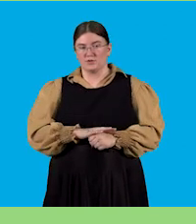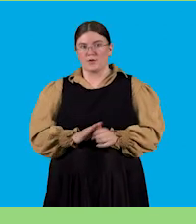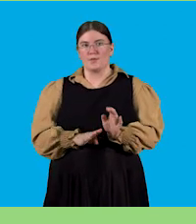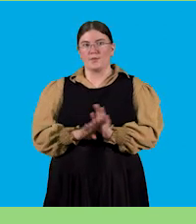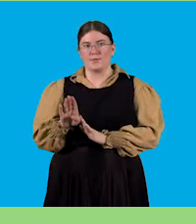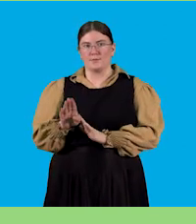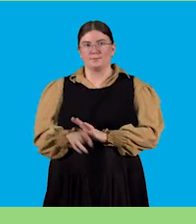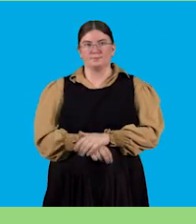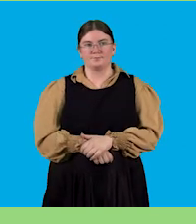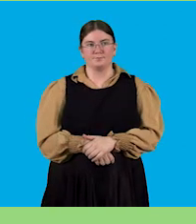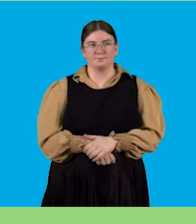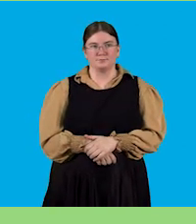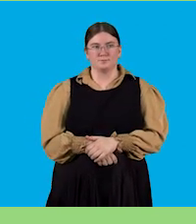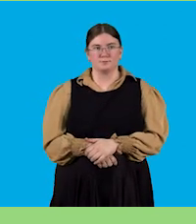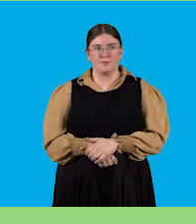increases.